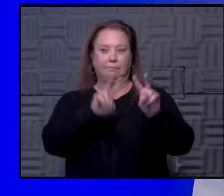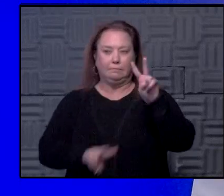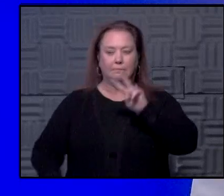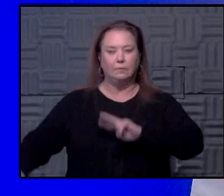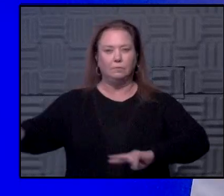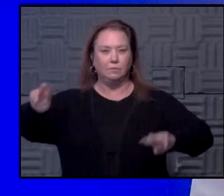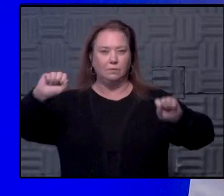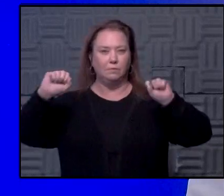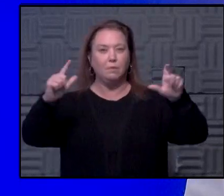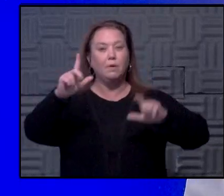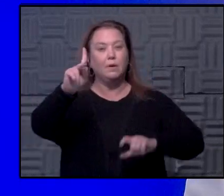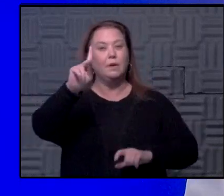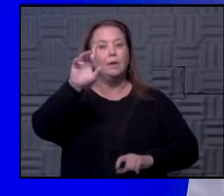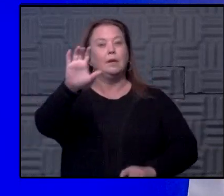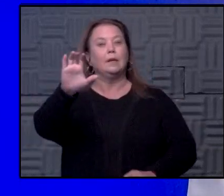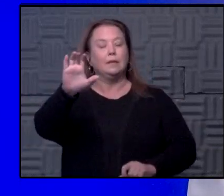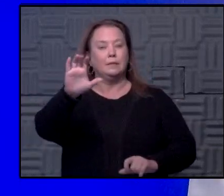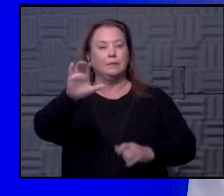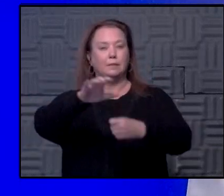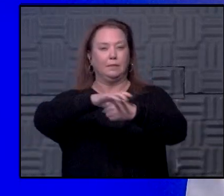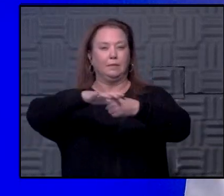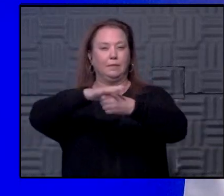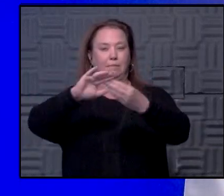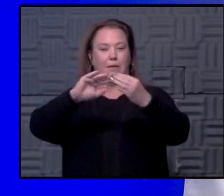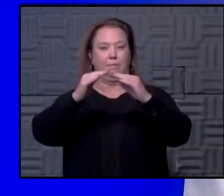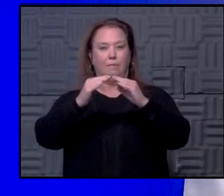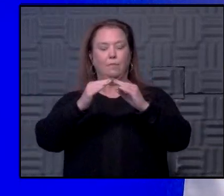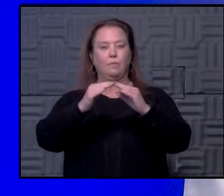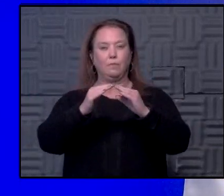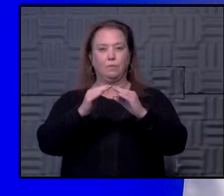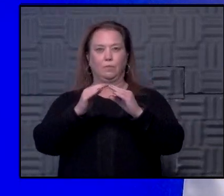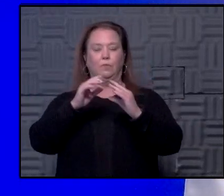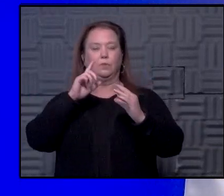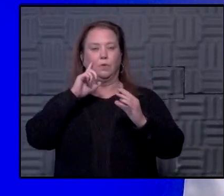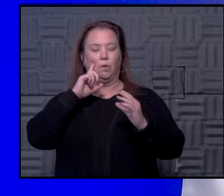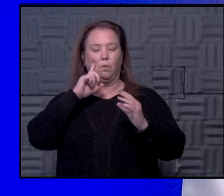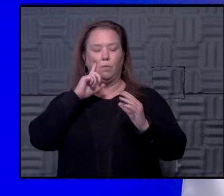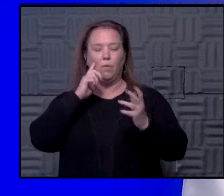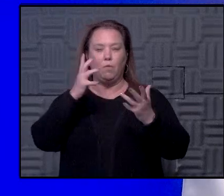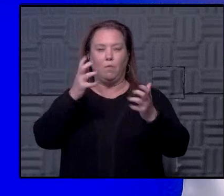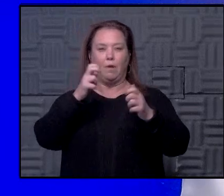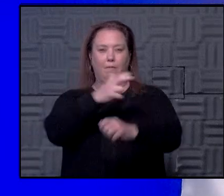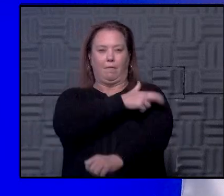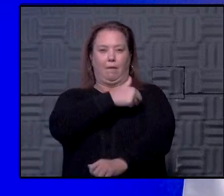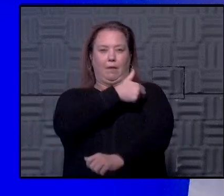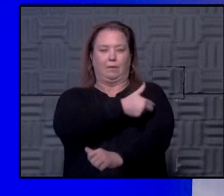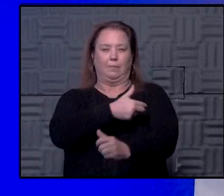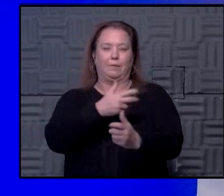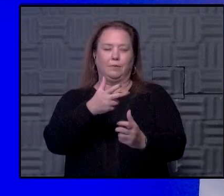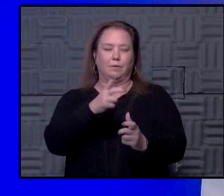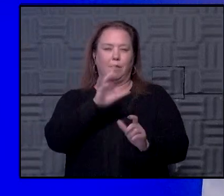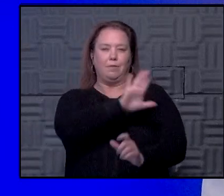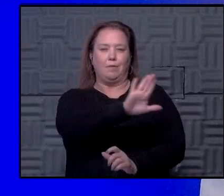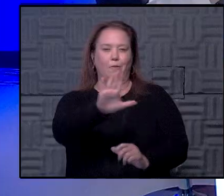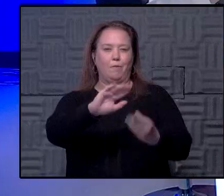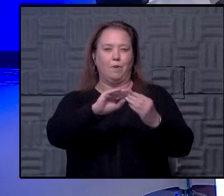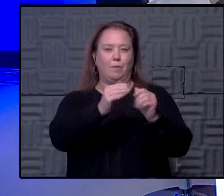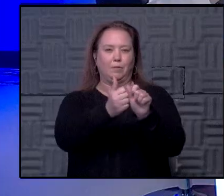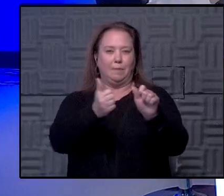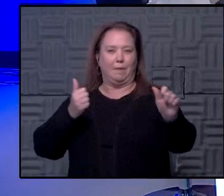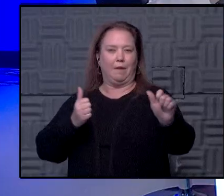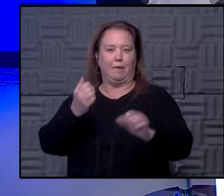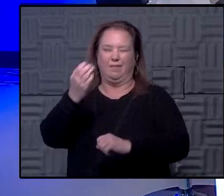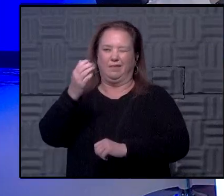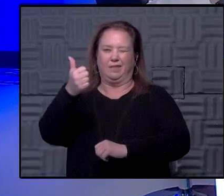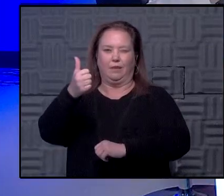cases, we are still waiting for hospitalizations to be lagging behind that for 10 to 14 days. So. Yeah, and we saw yesterday